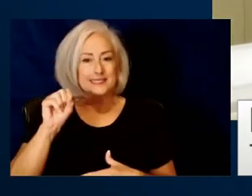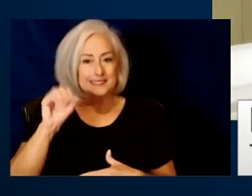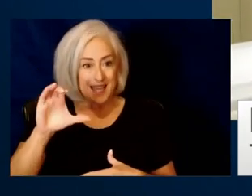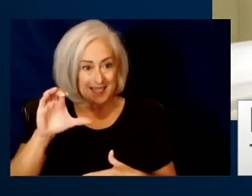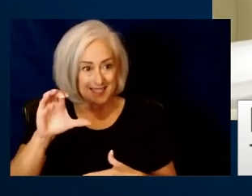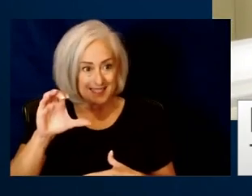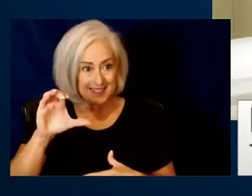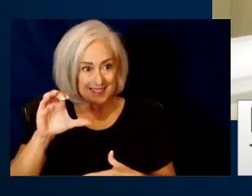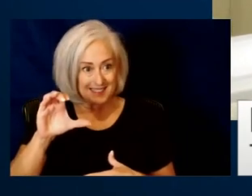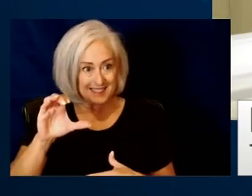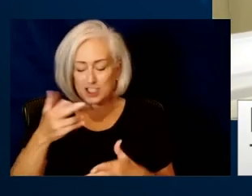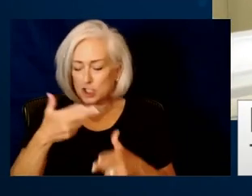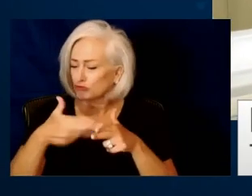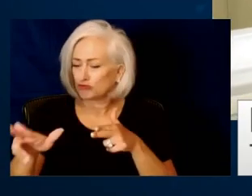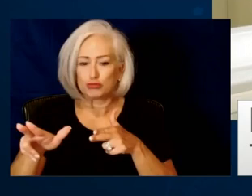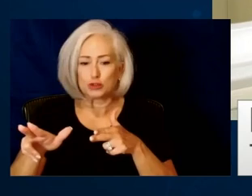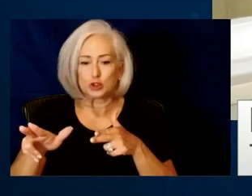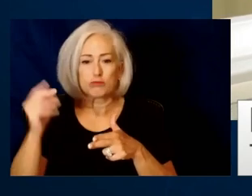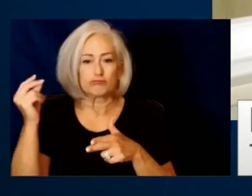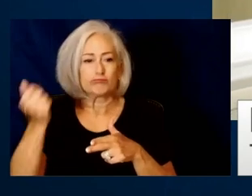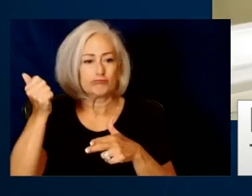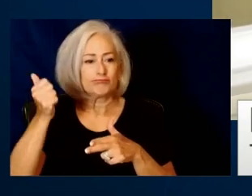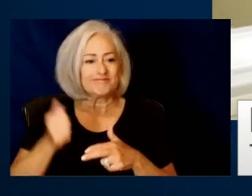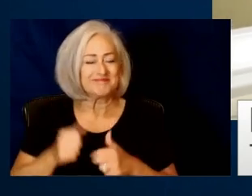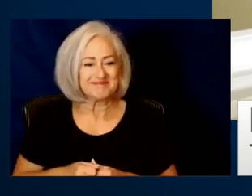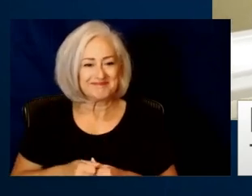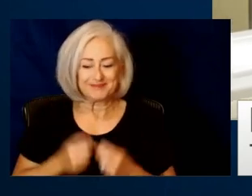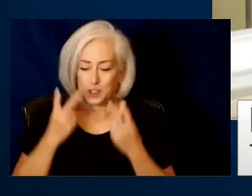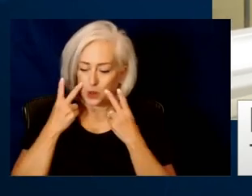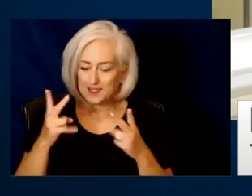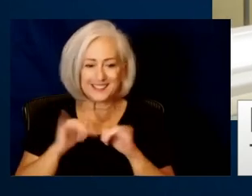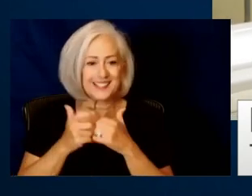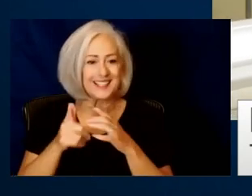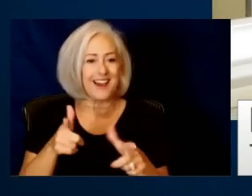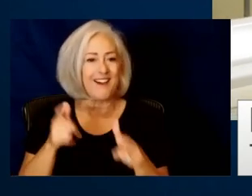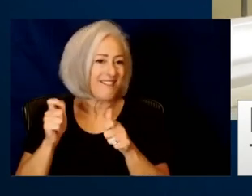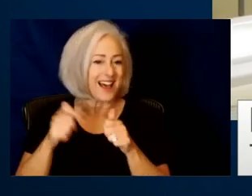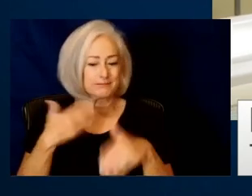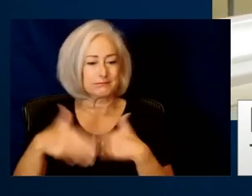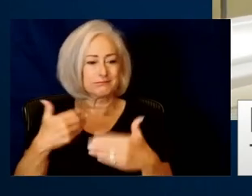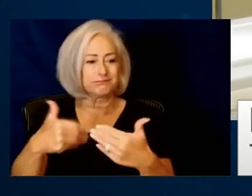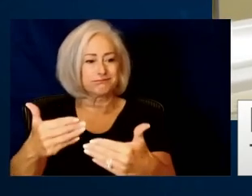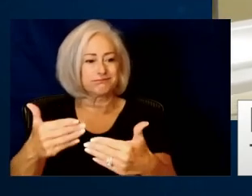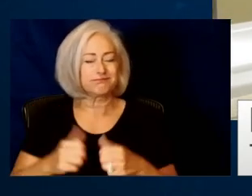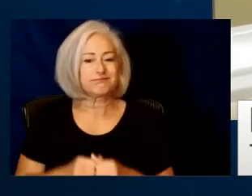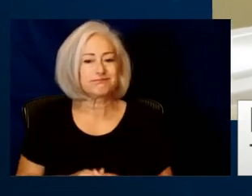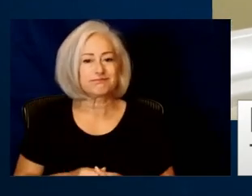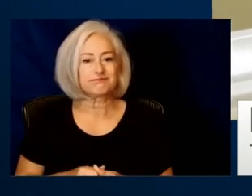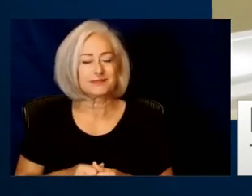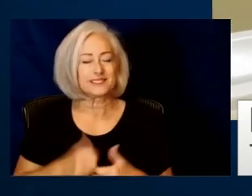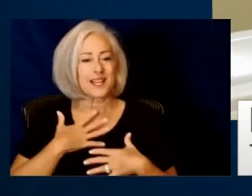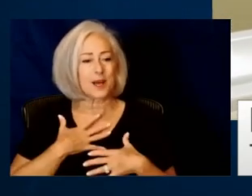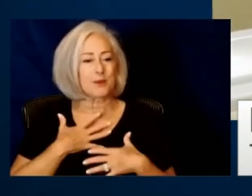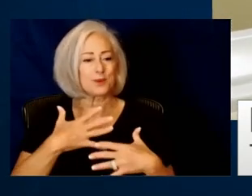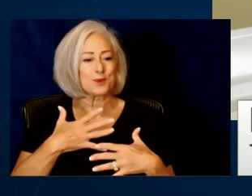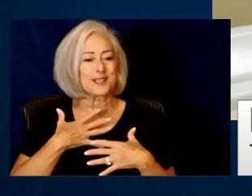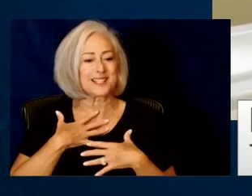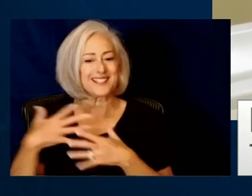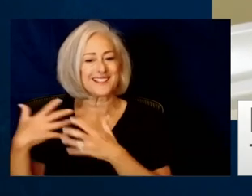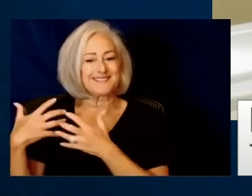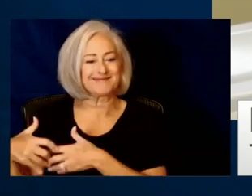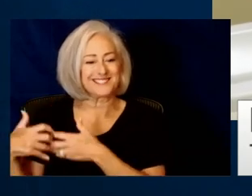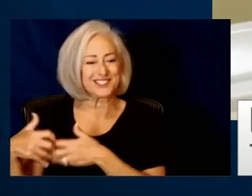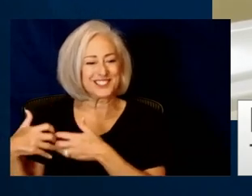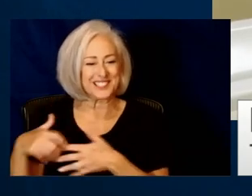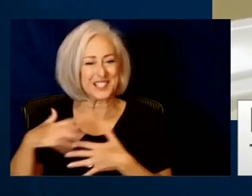literally, it just goes like that. You can see how fast the whole day thing's going. Start breathing. Melissa, are you doing, and Bill's doing